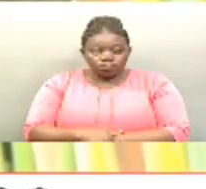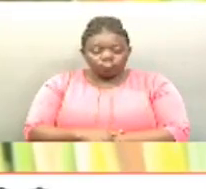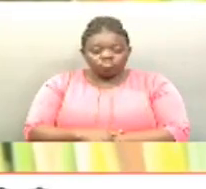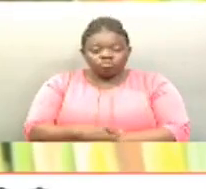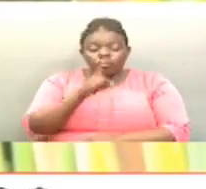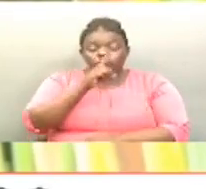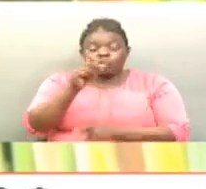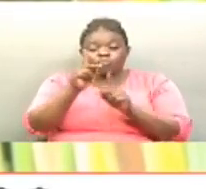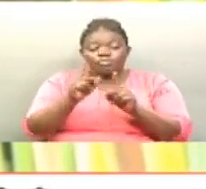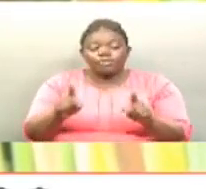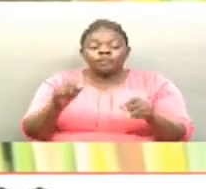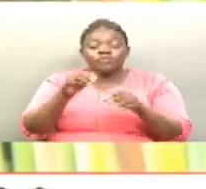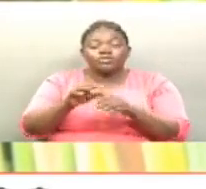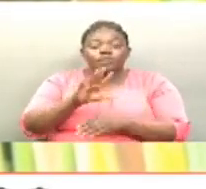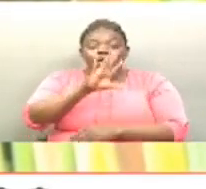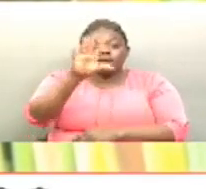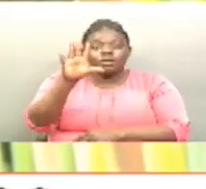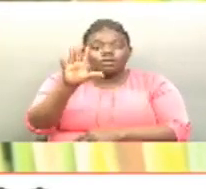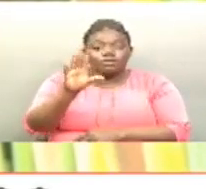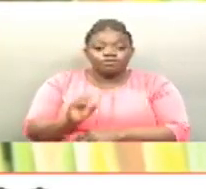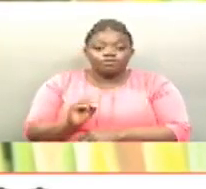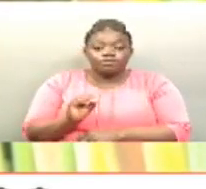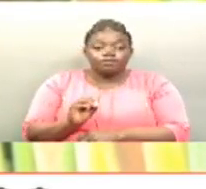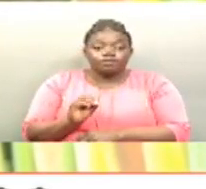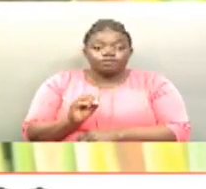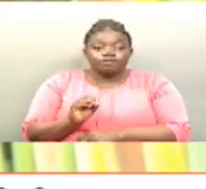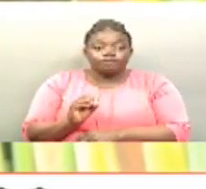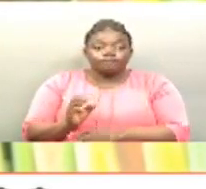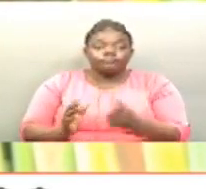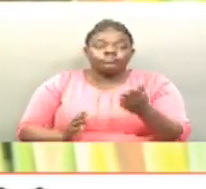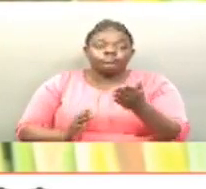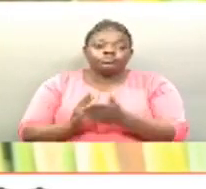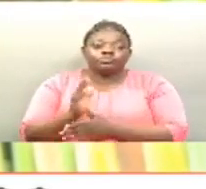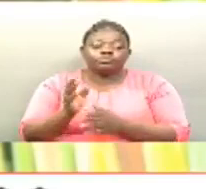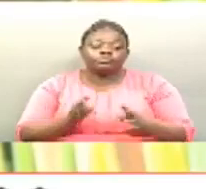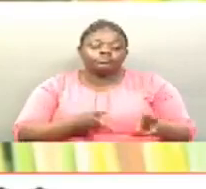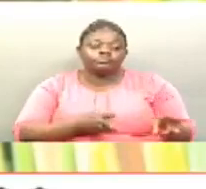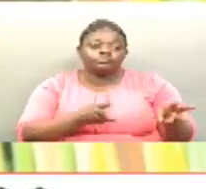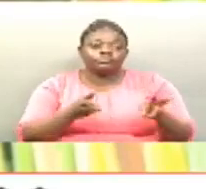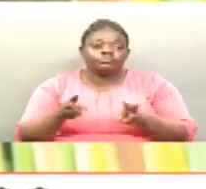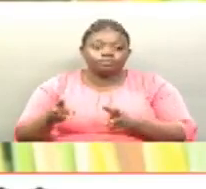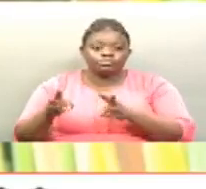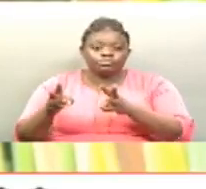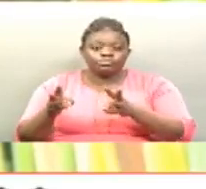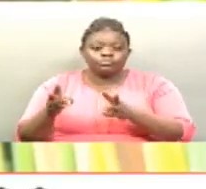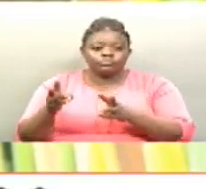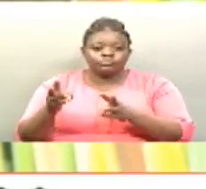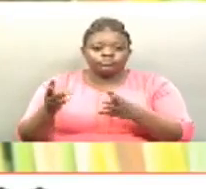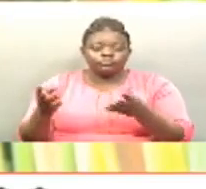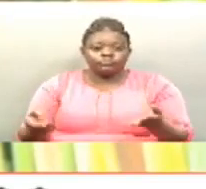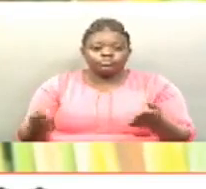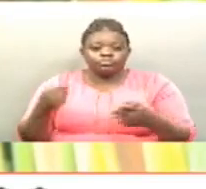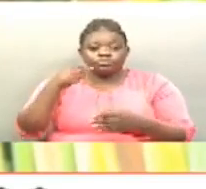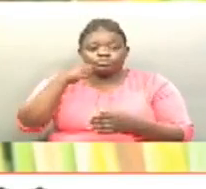the African continent and on the right track for